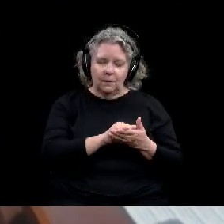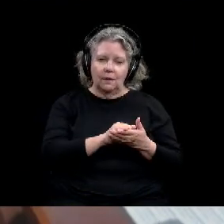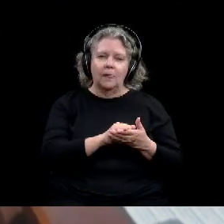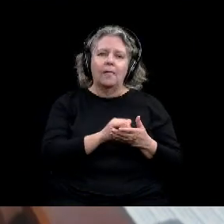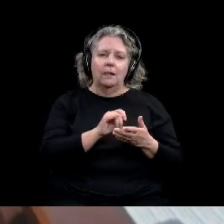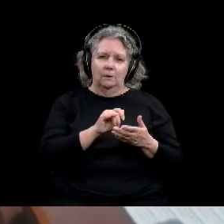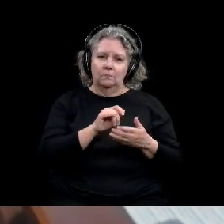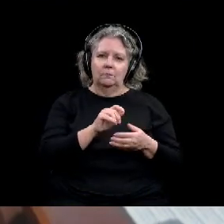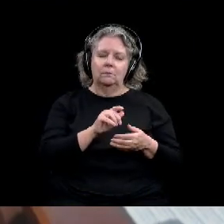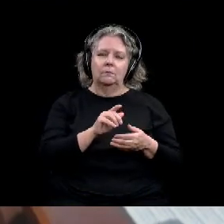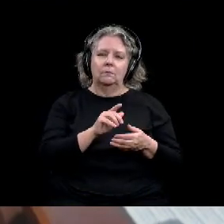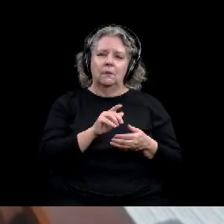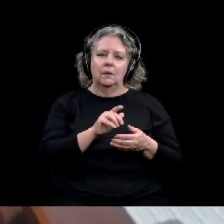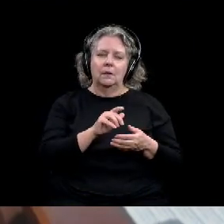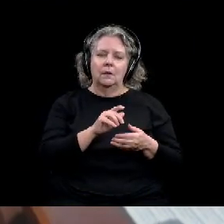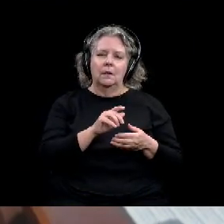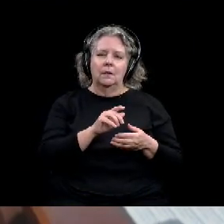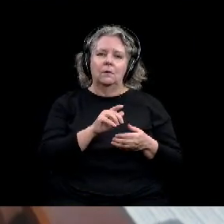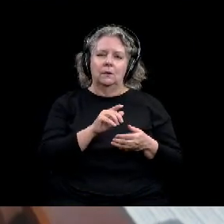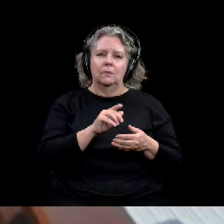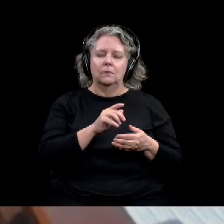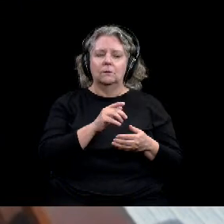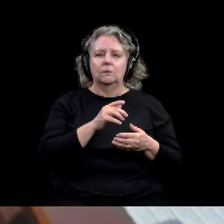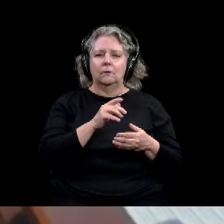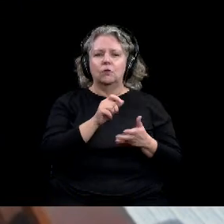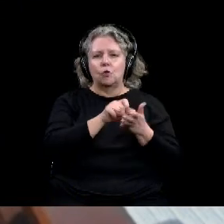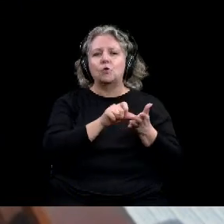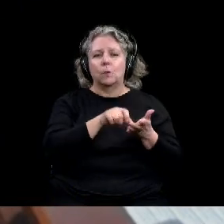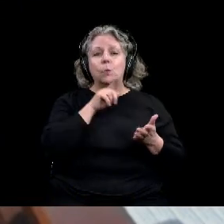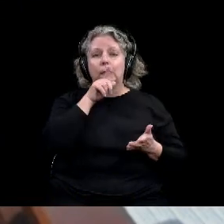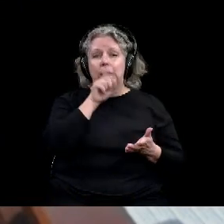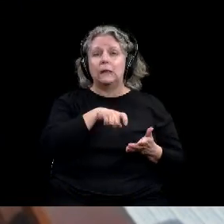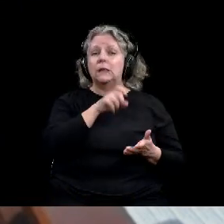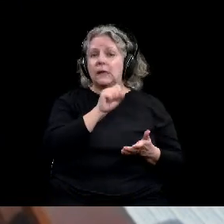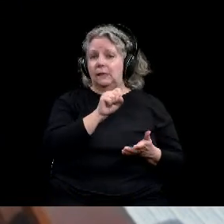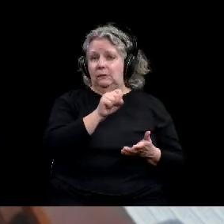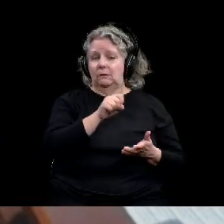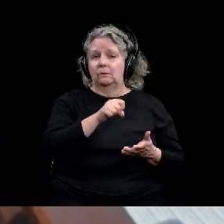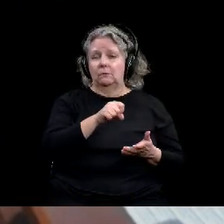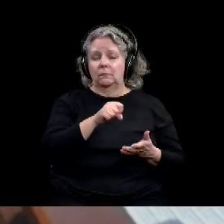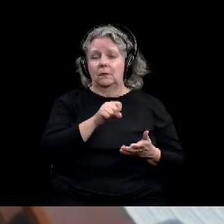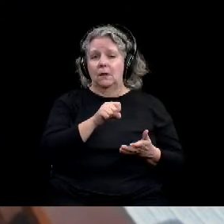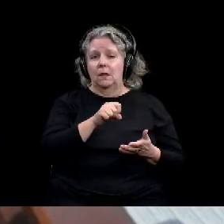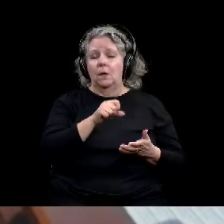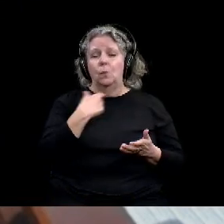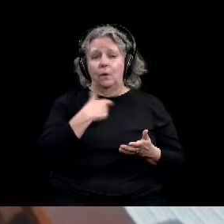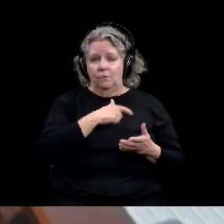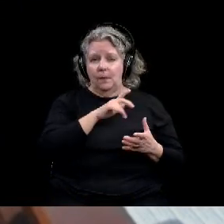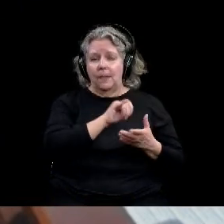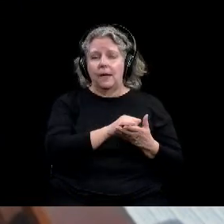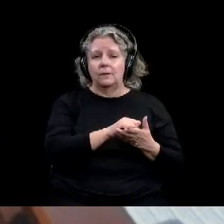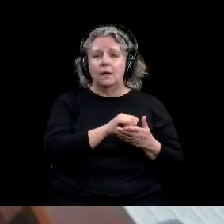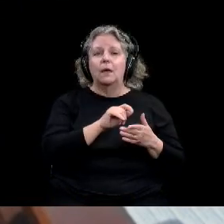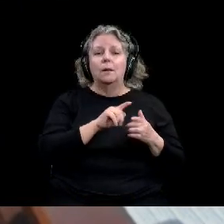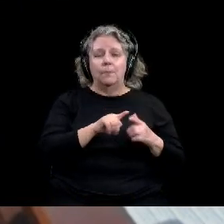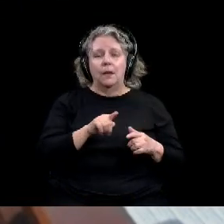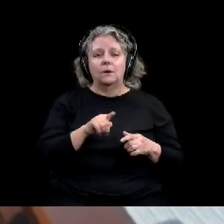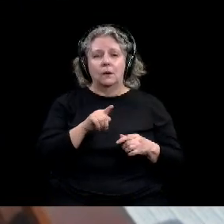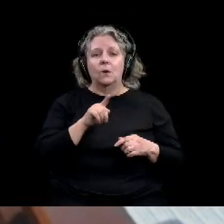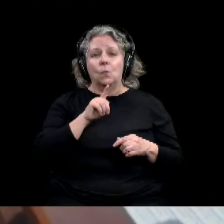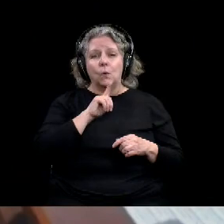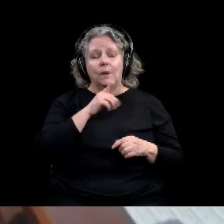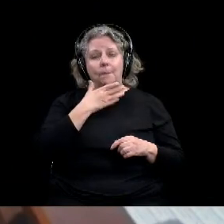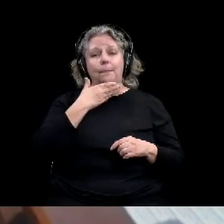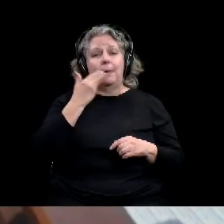And it would really behoove our community to be able to get back to some more normal levels of activity across